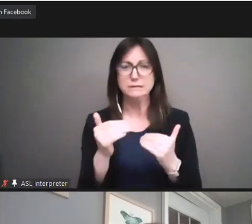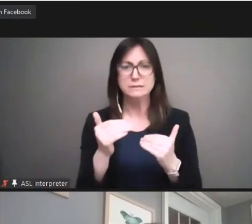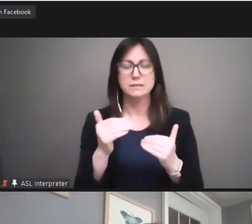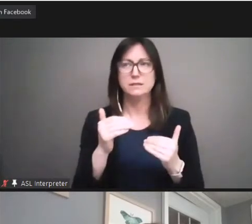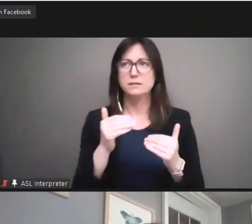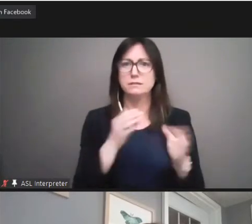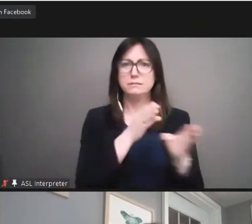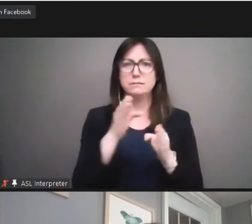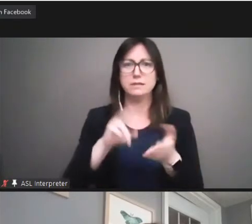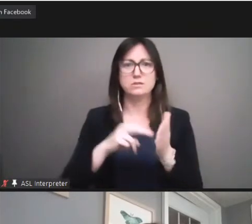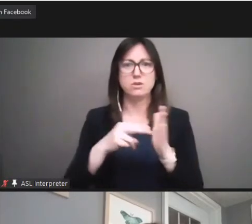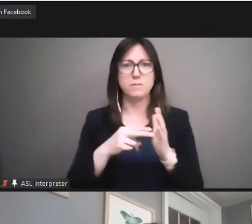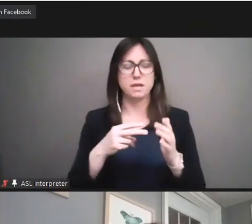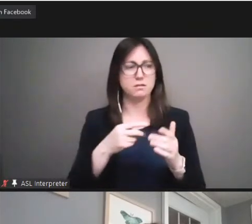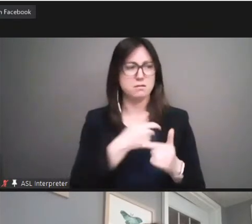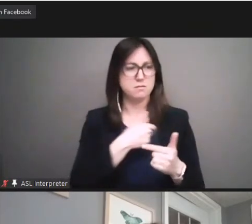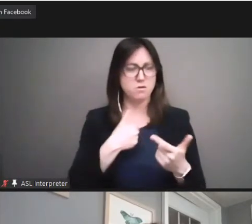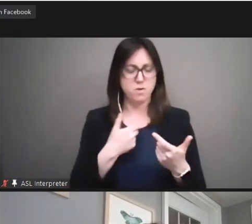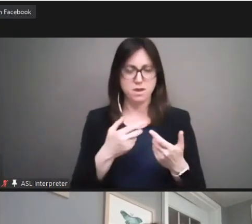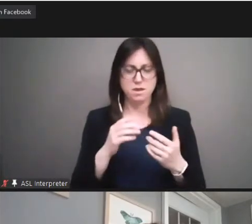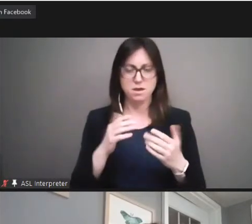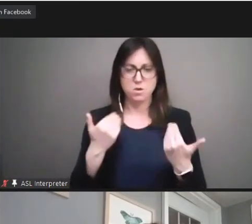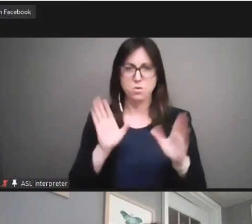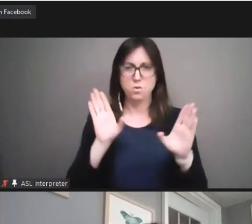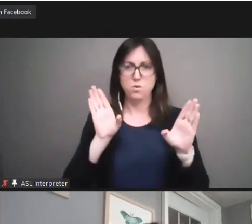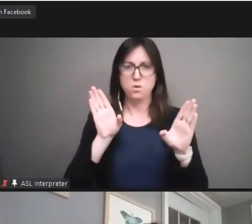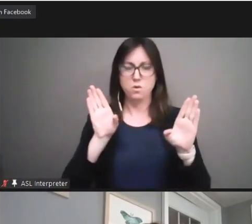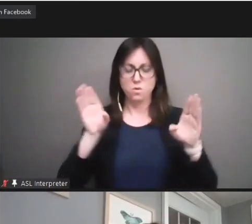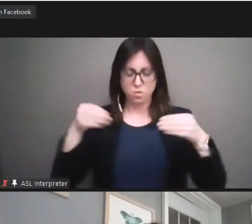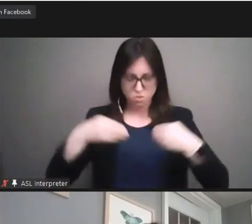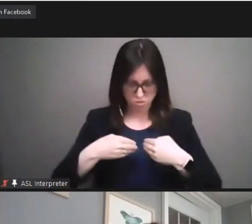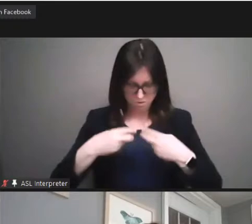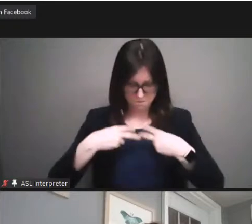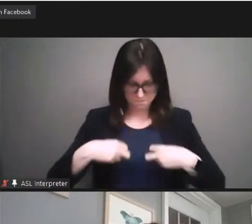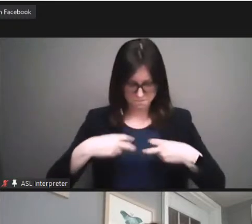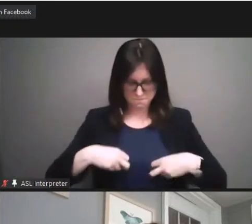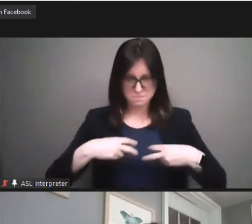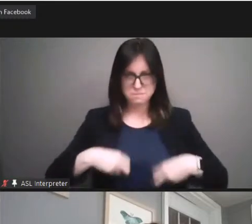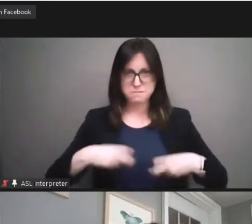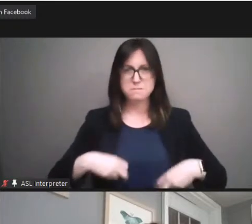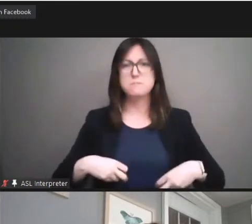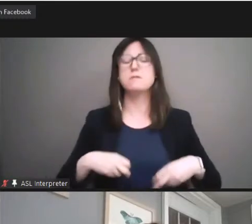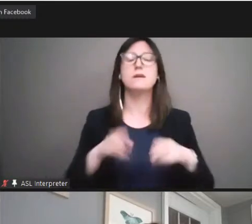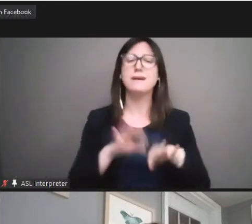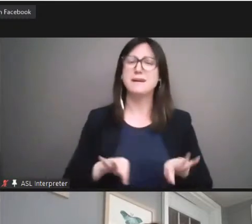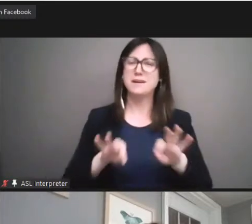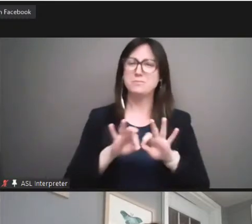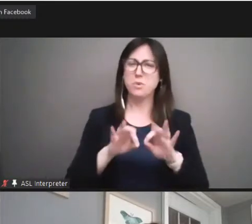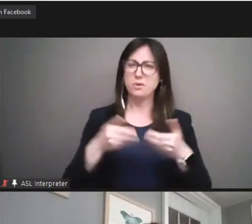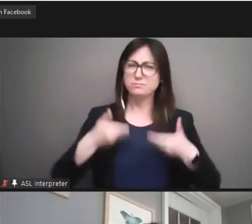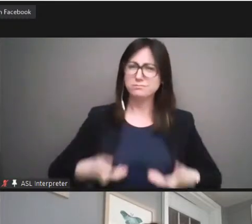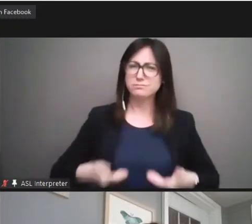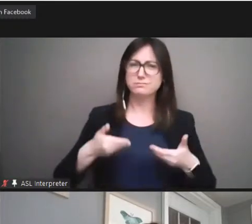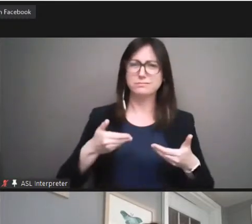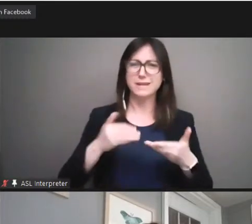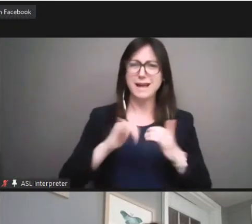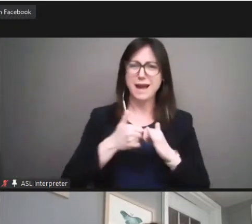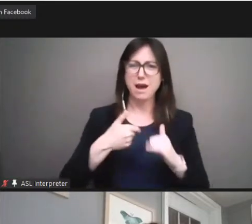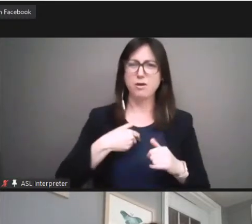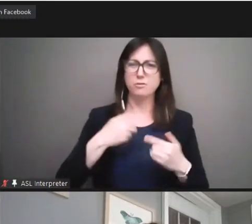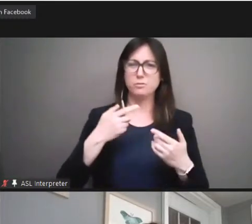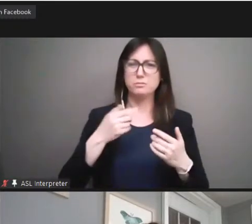us to think internally and to reflect internally on the things that we really needed to make it through